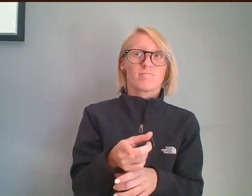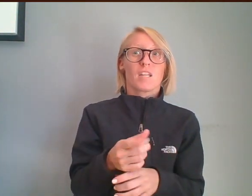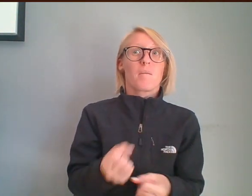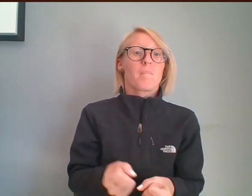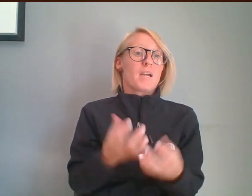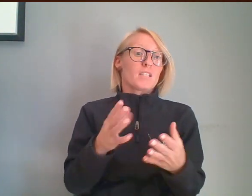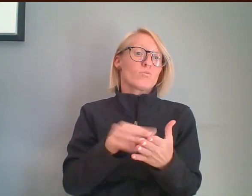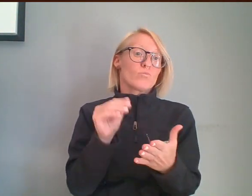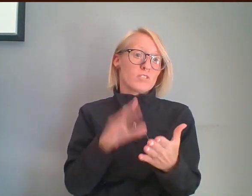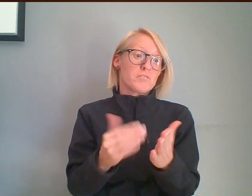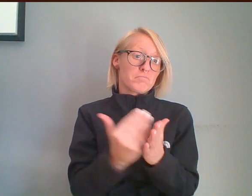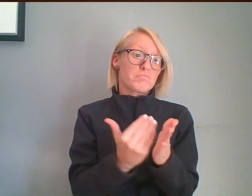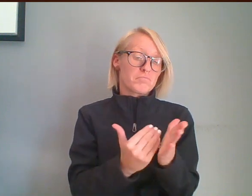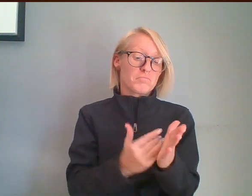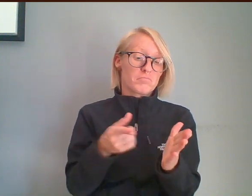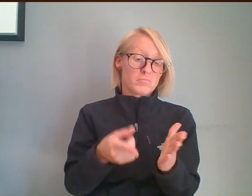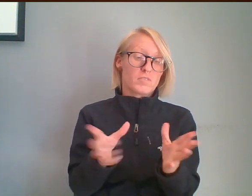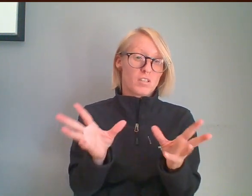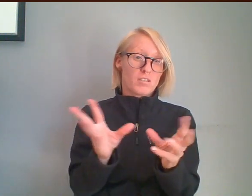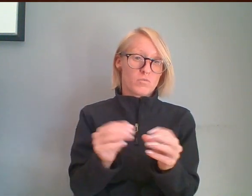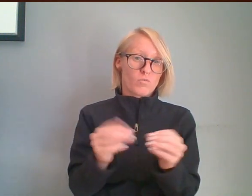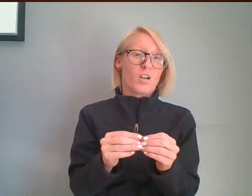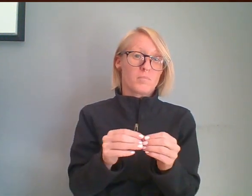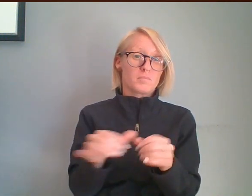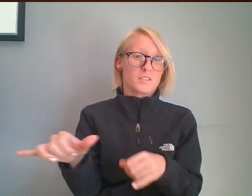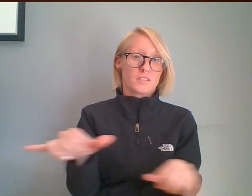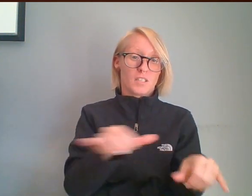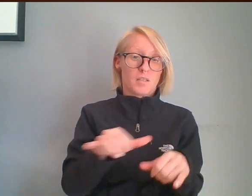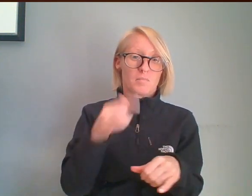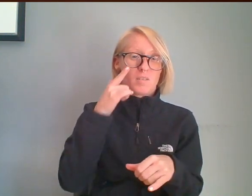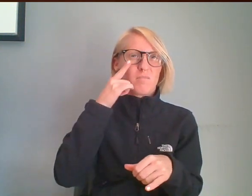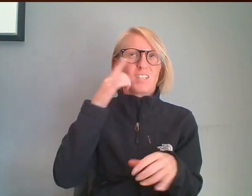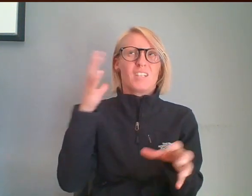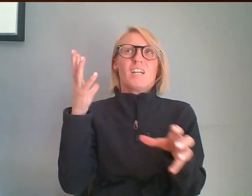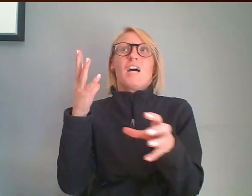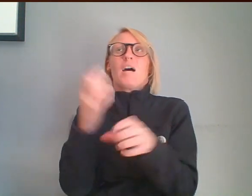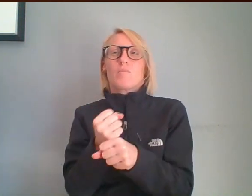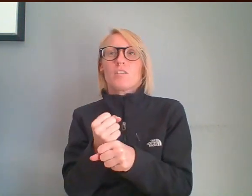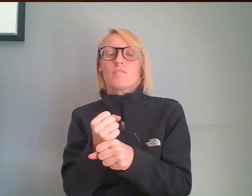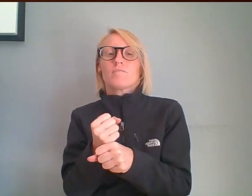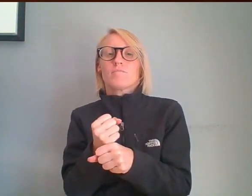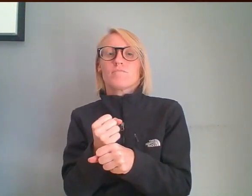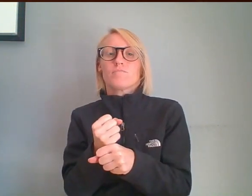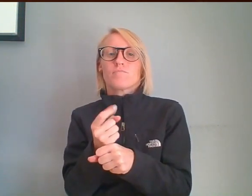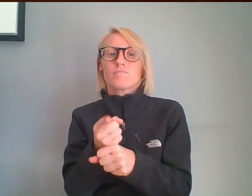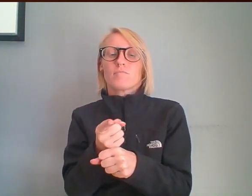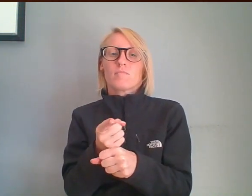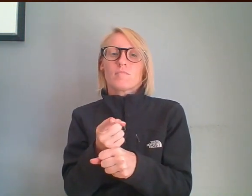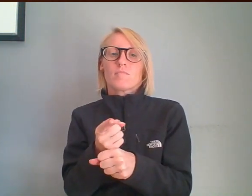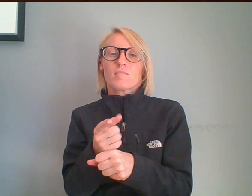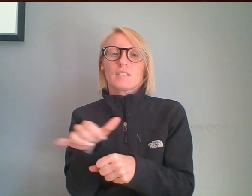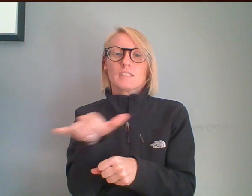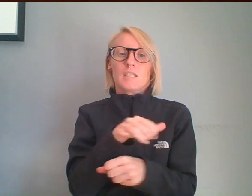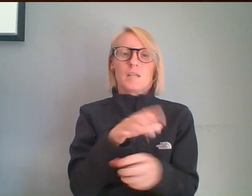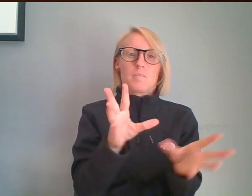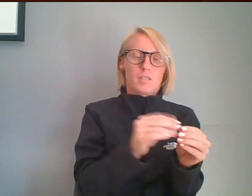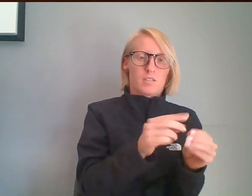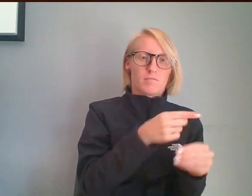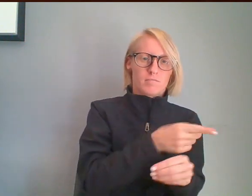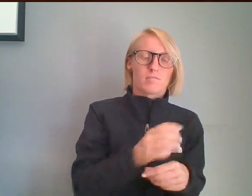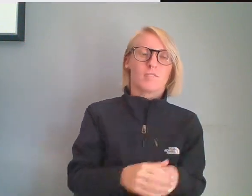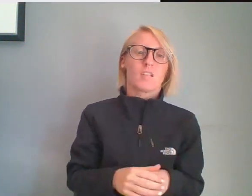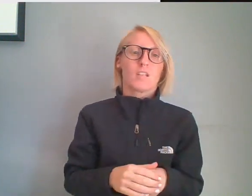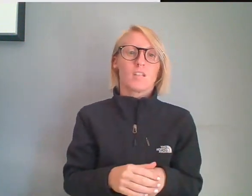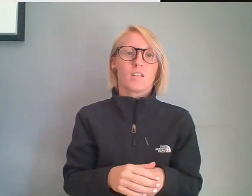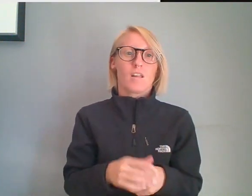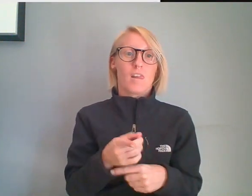going to walk you through sort of a hybrid version of what they do. The reality is that spontaneous speaking is actually